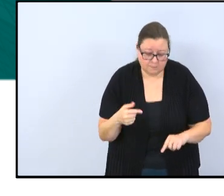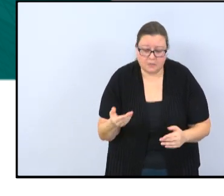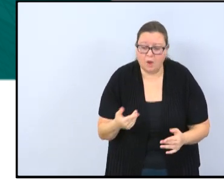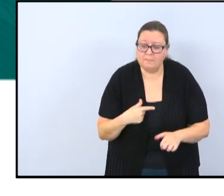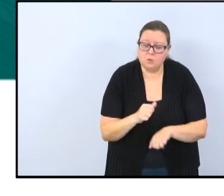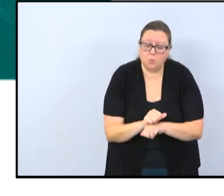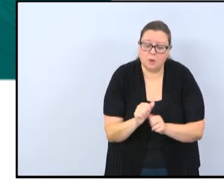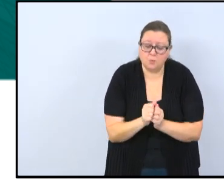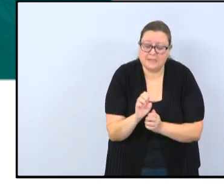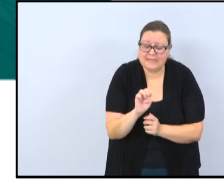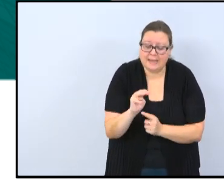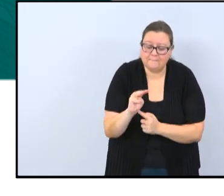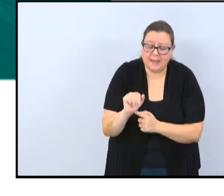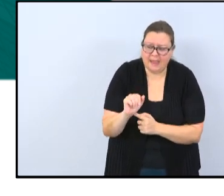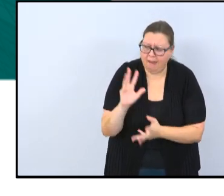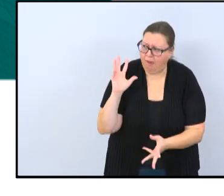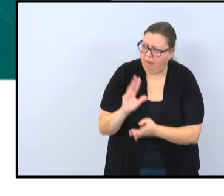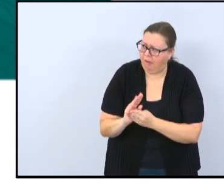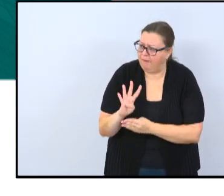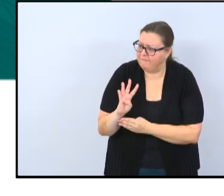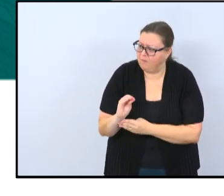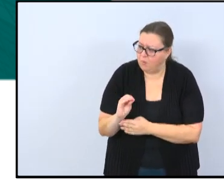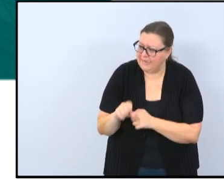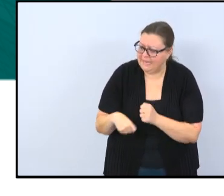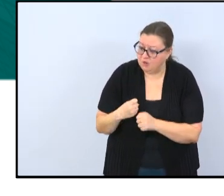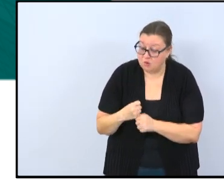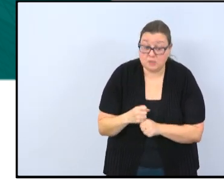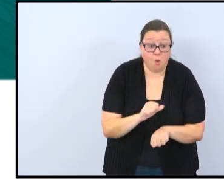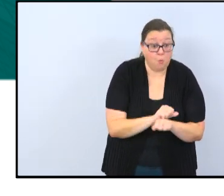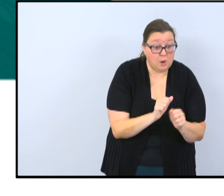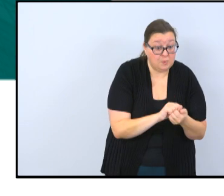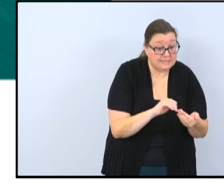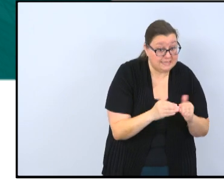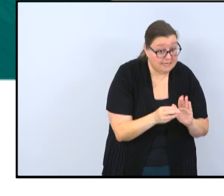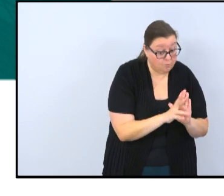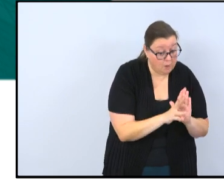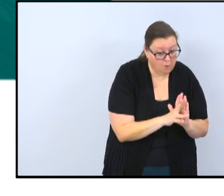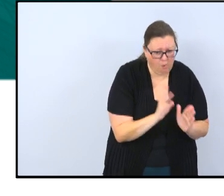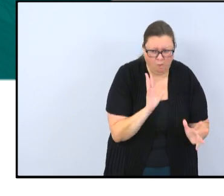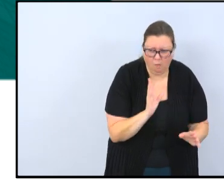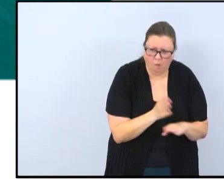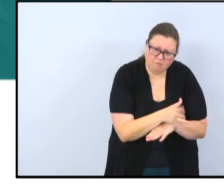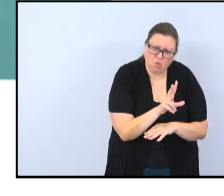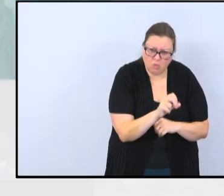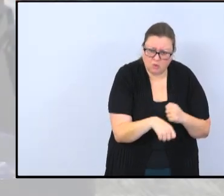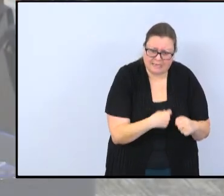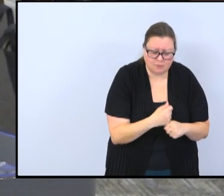with EMA for 40 years and with Waco for over 30, so it's nice to be back.